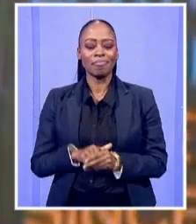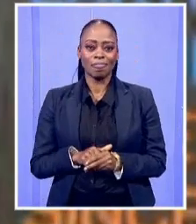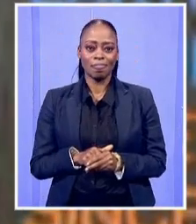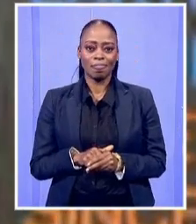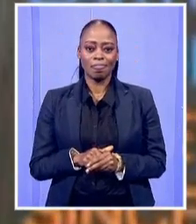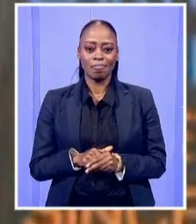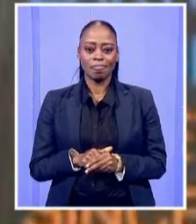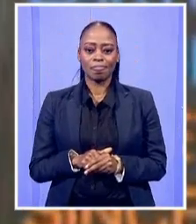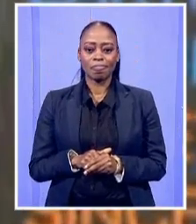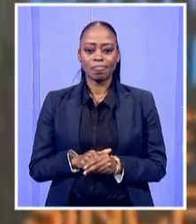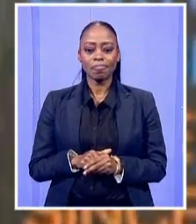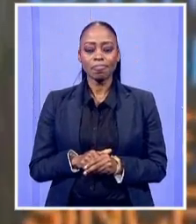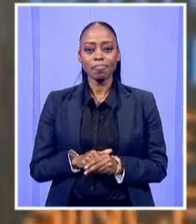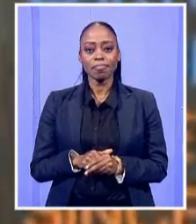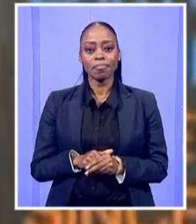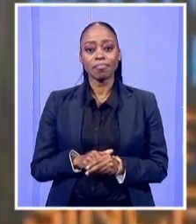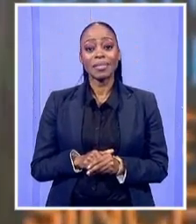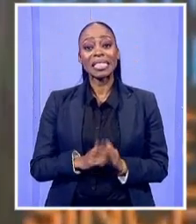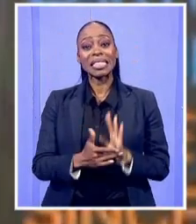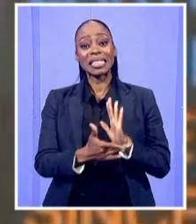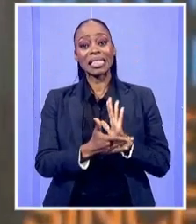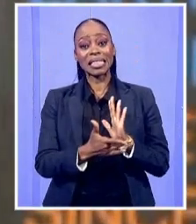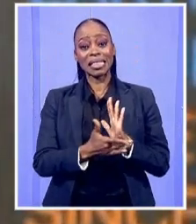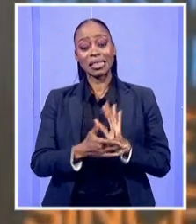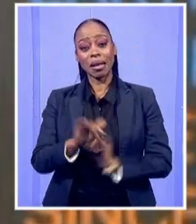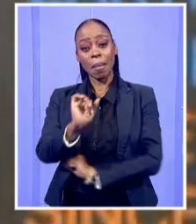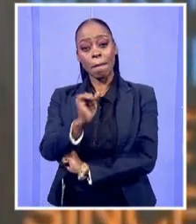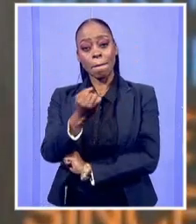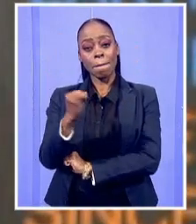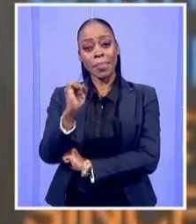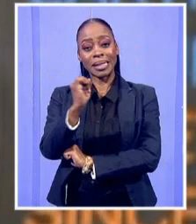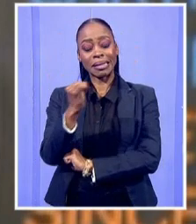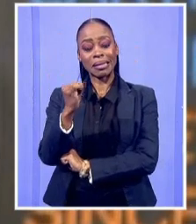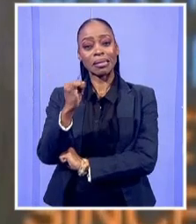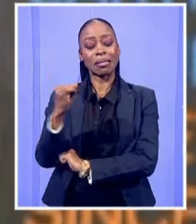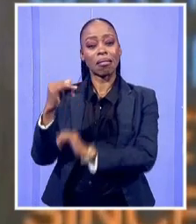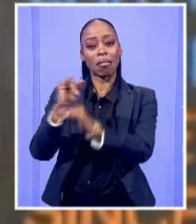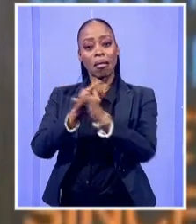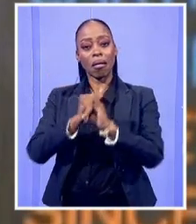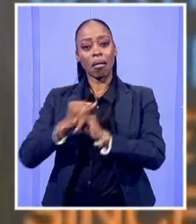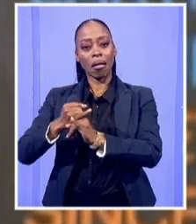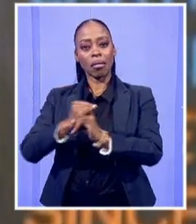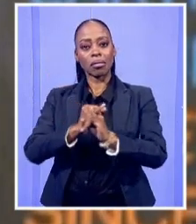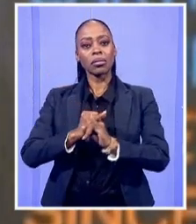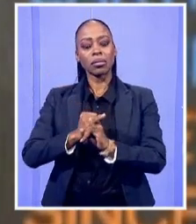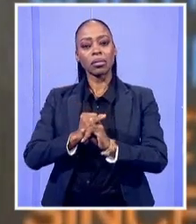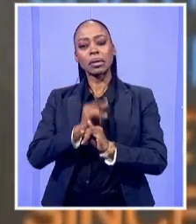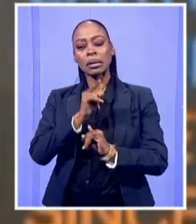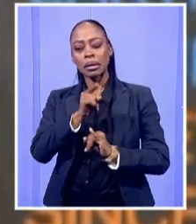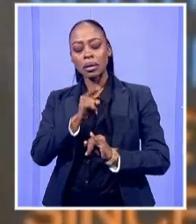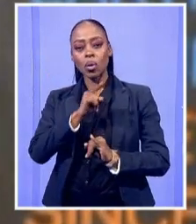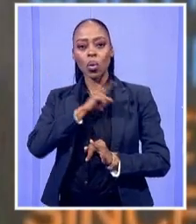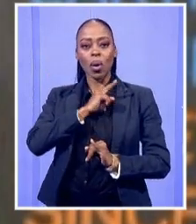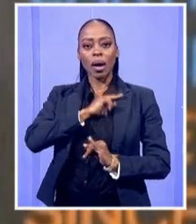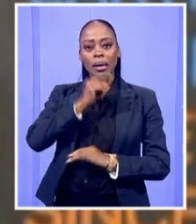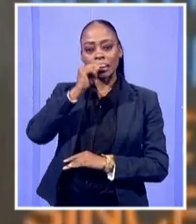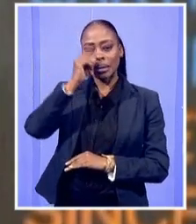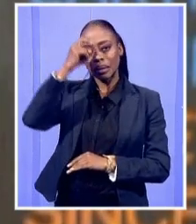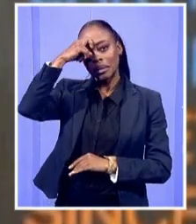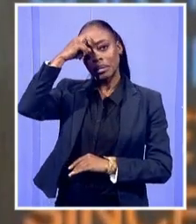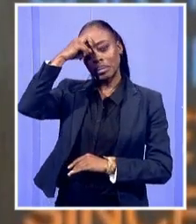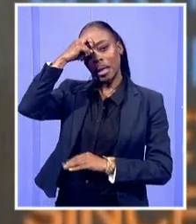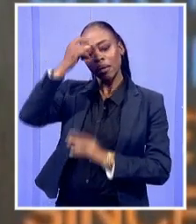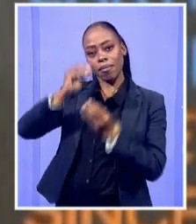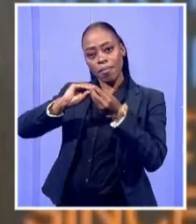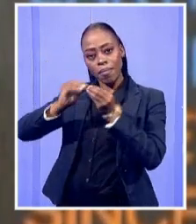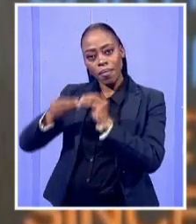In the information technology and machinery and equipment industries is the basis for smart manufacturing and